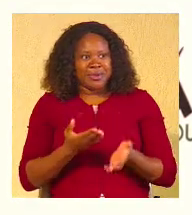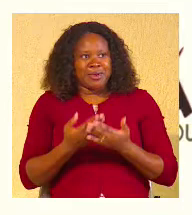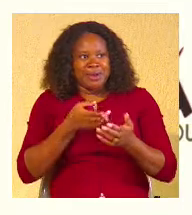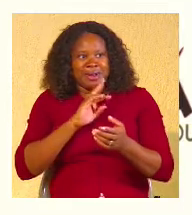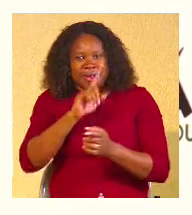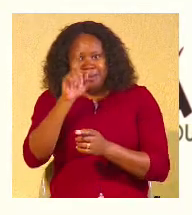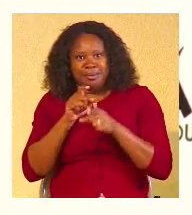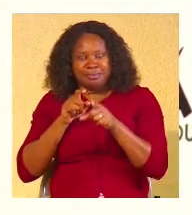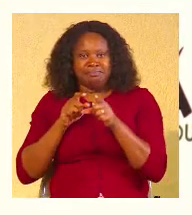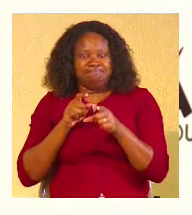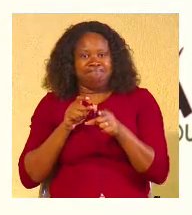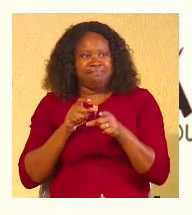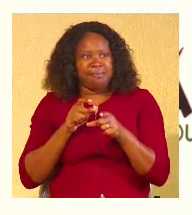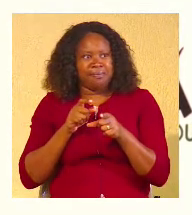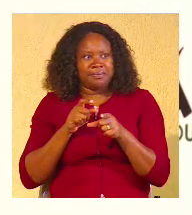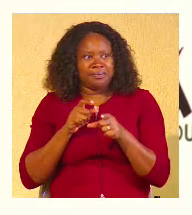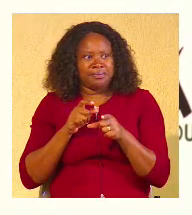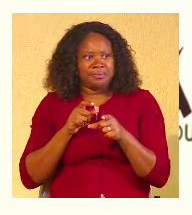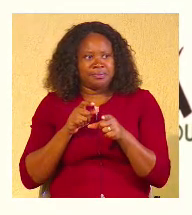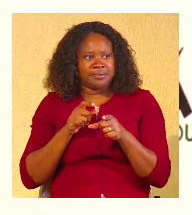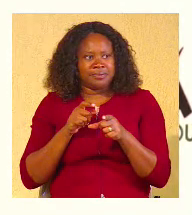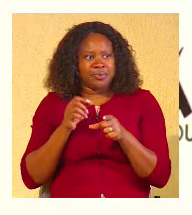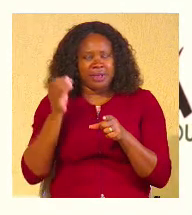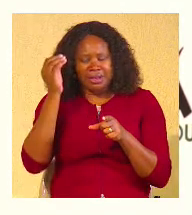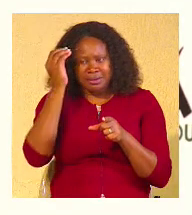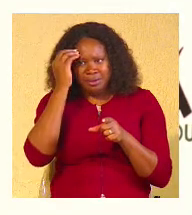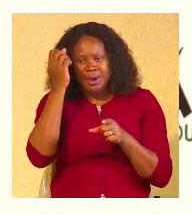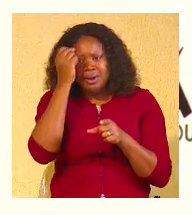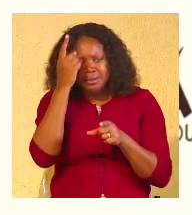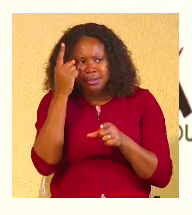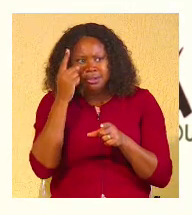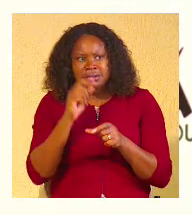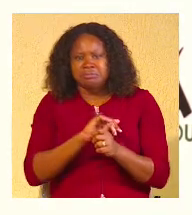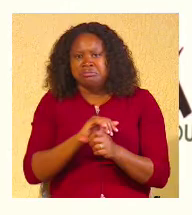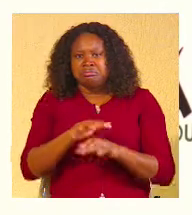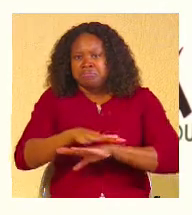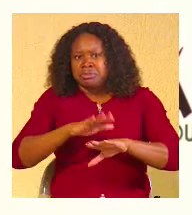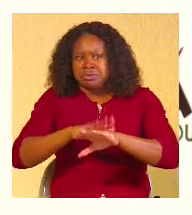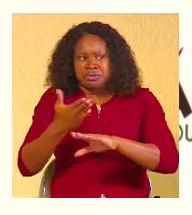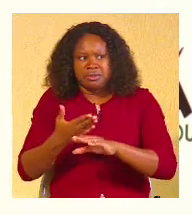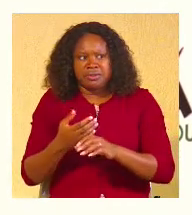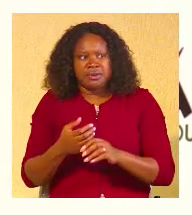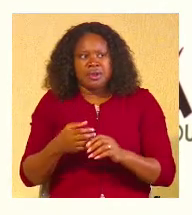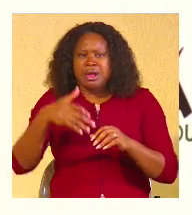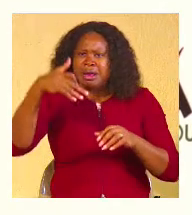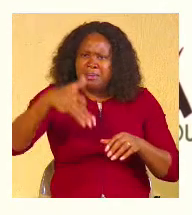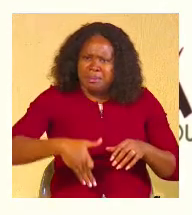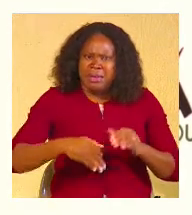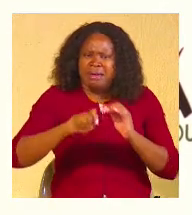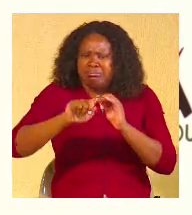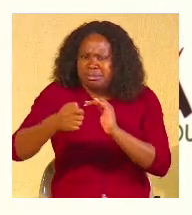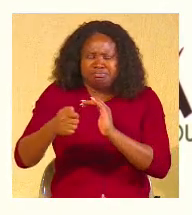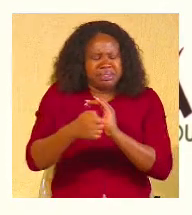question, he does understand the context within which we are currently. The whole entire country is in a